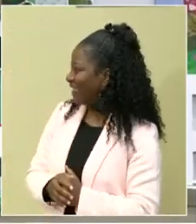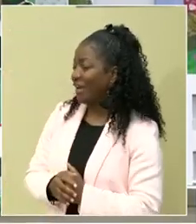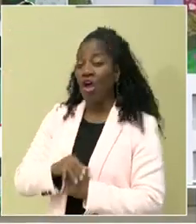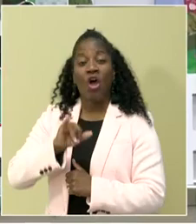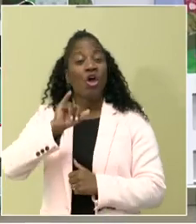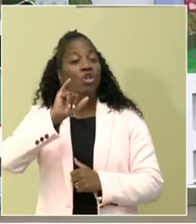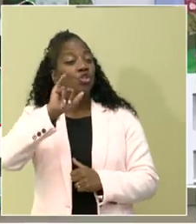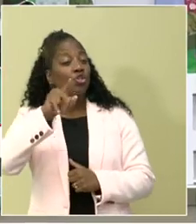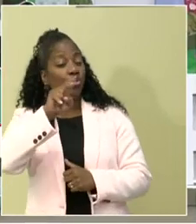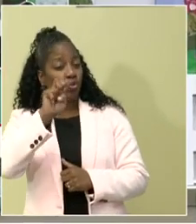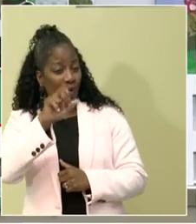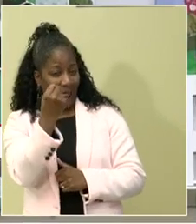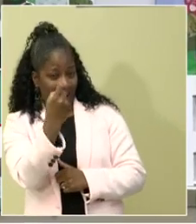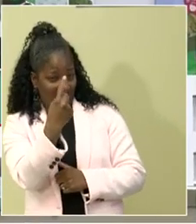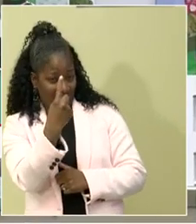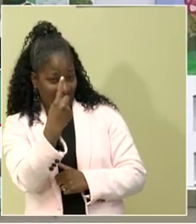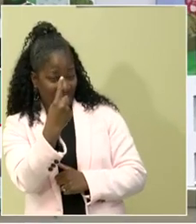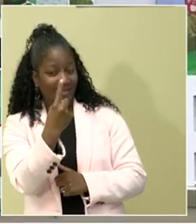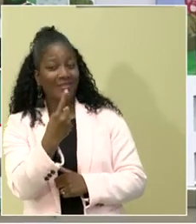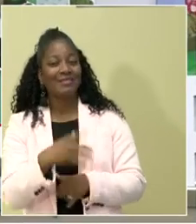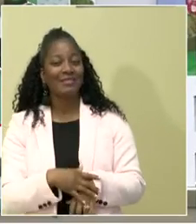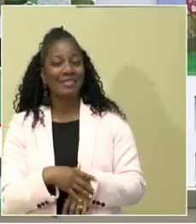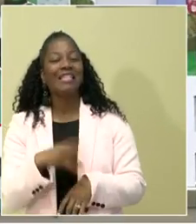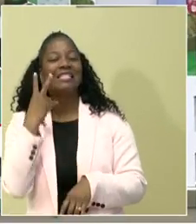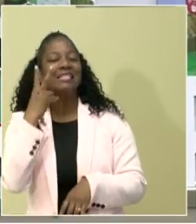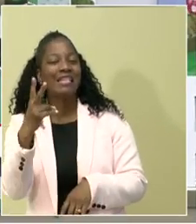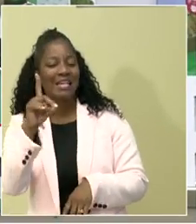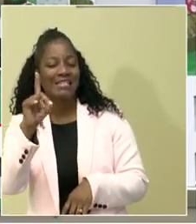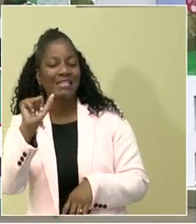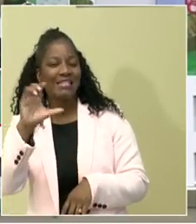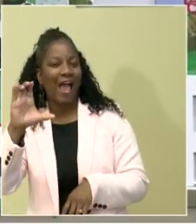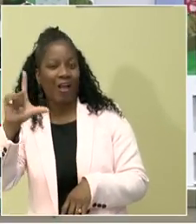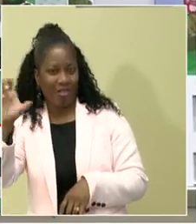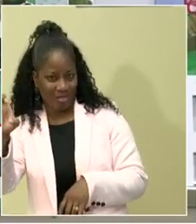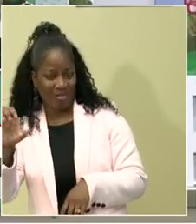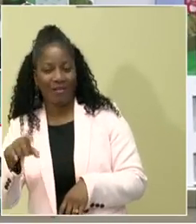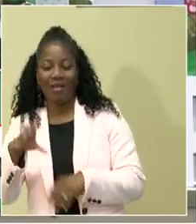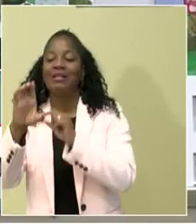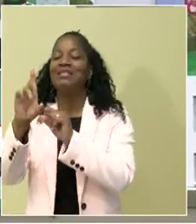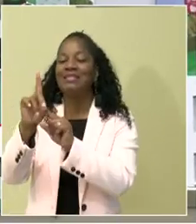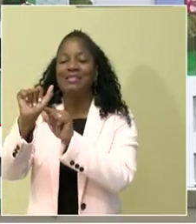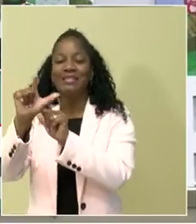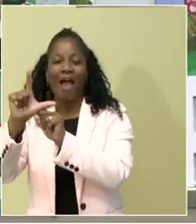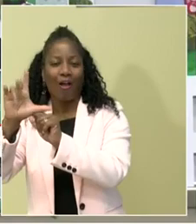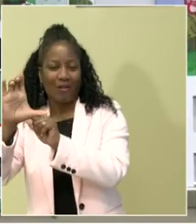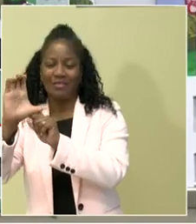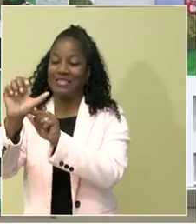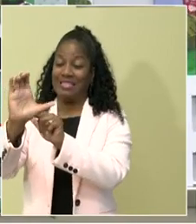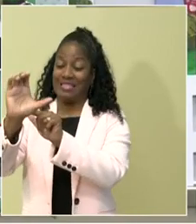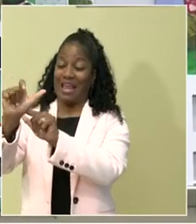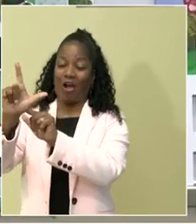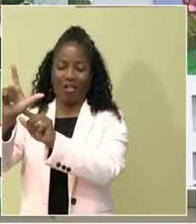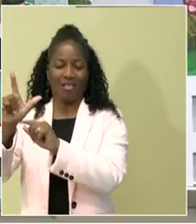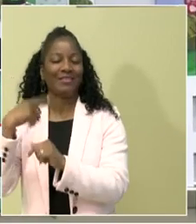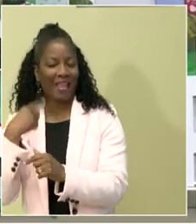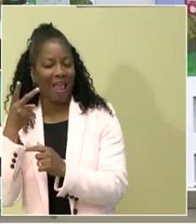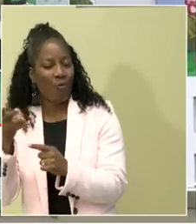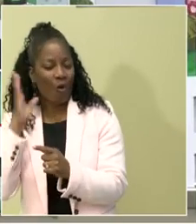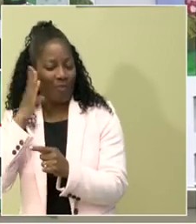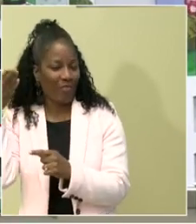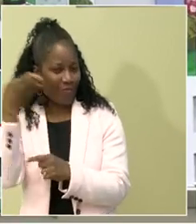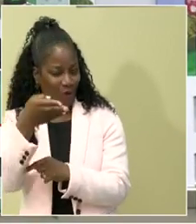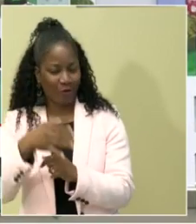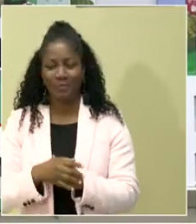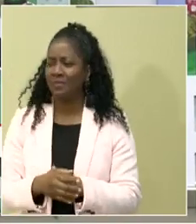June 11th, I'm told. Okay, and see Dackle. They'll have a presence. Fantastic. And thanks for asking that question,